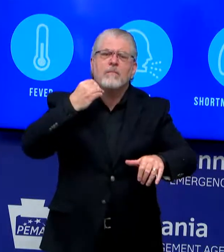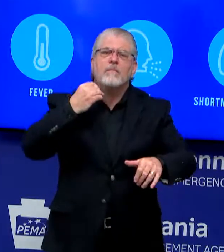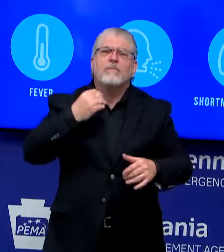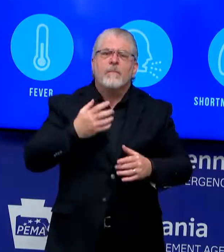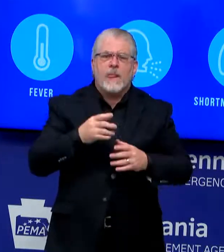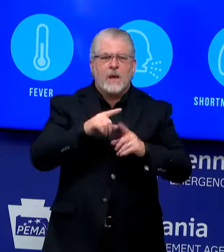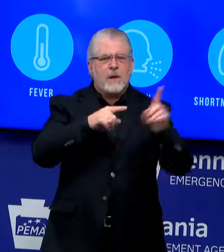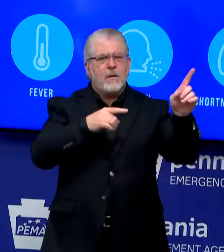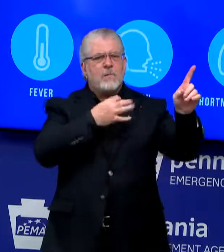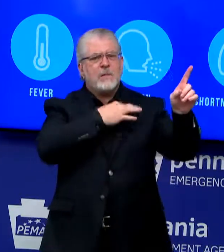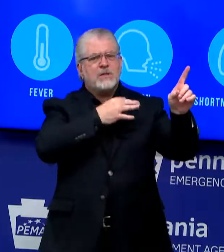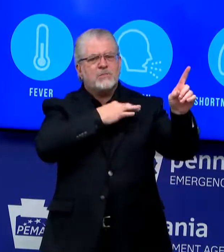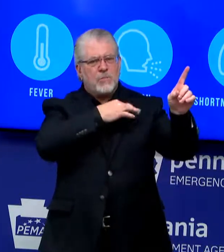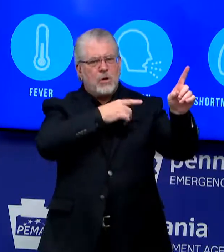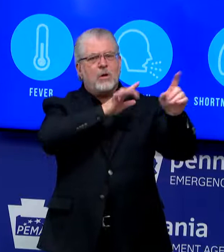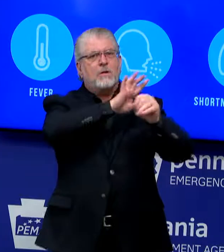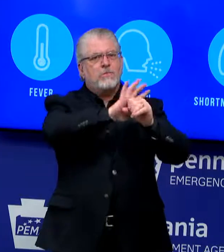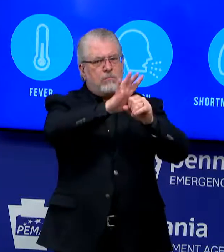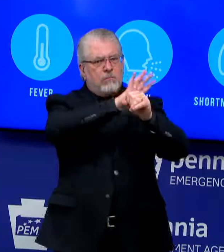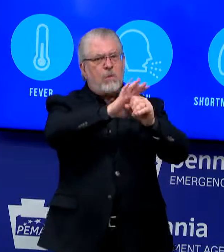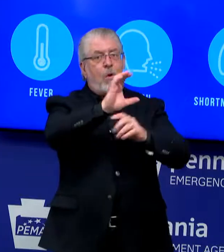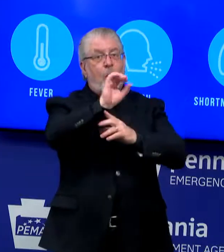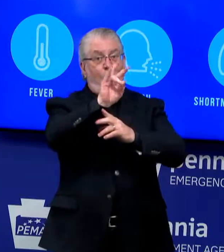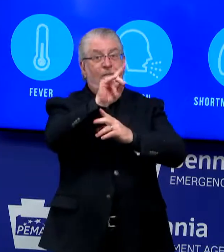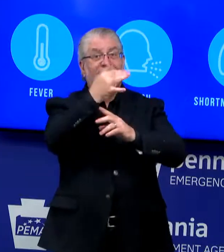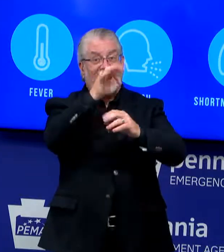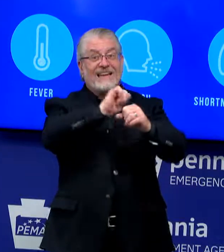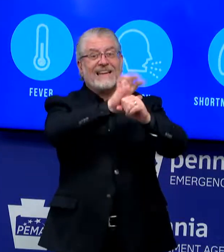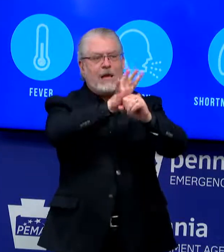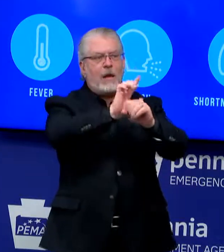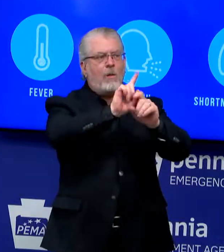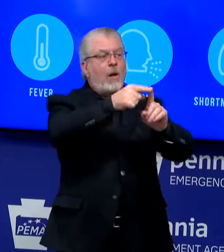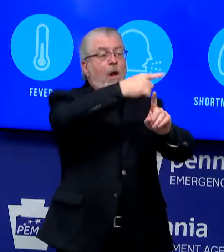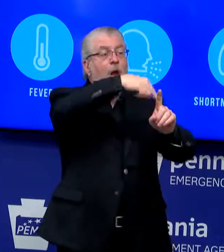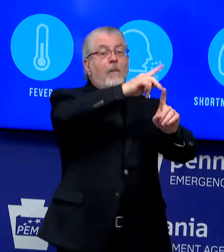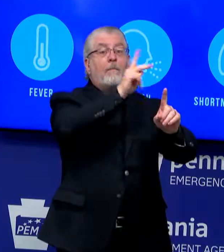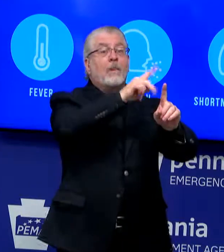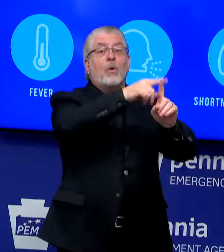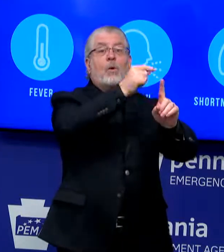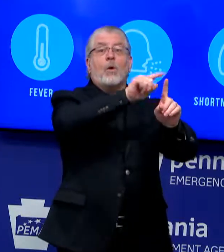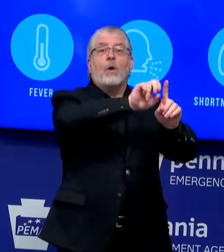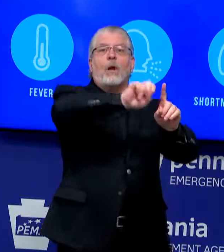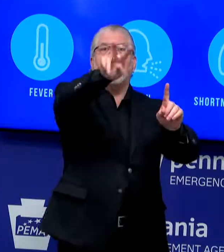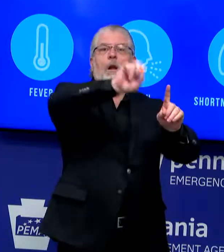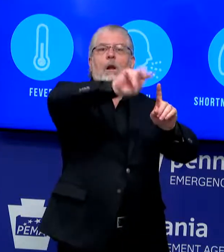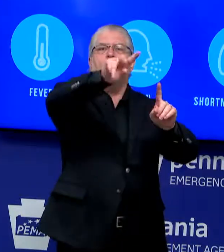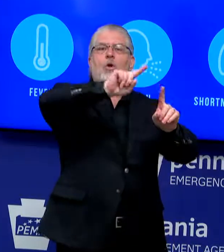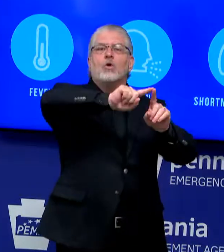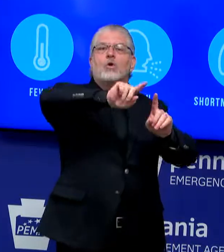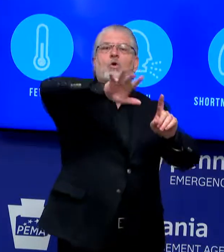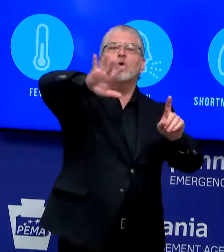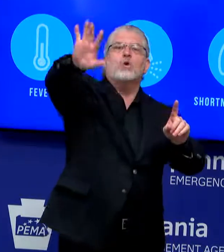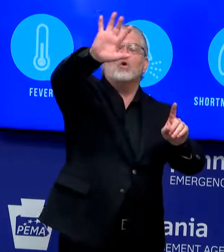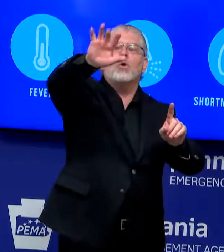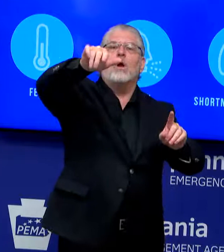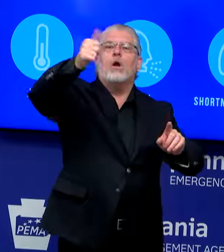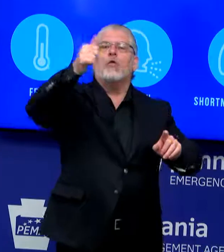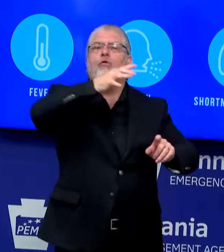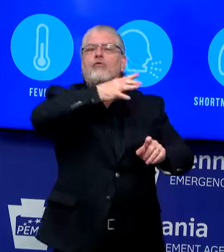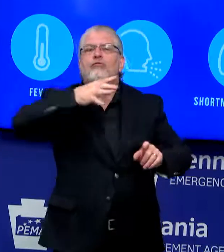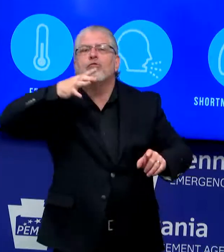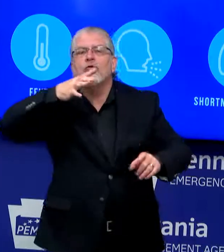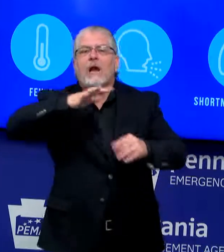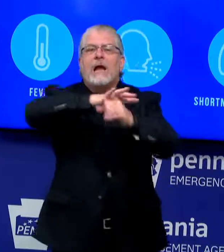are continuing with plans to make trips to our rural counties that currently have no or few cases for activities like elk